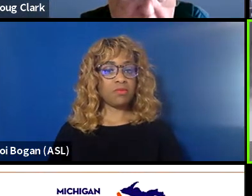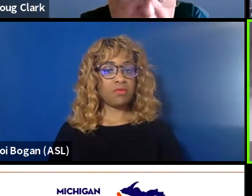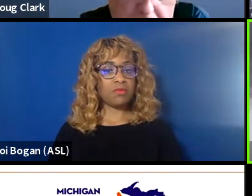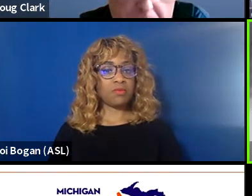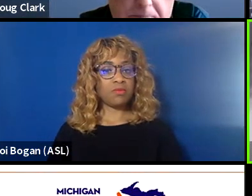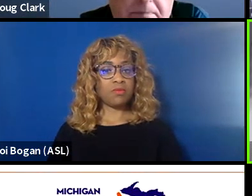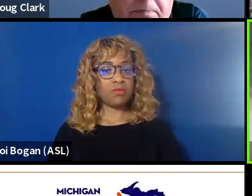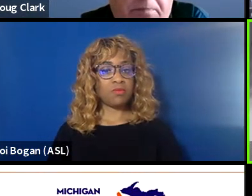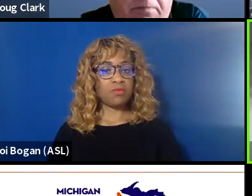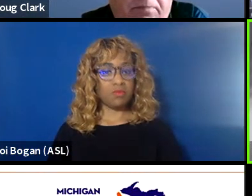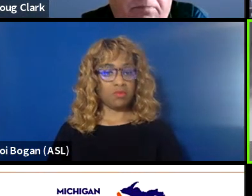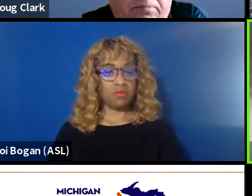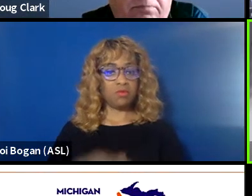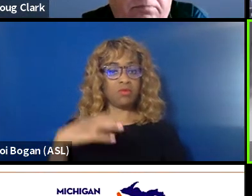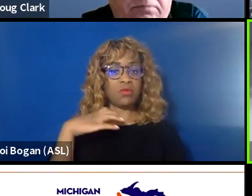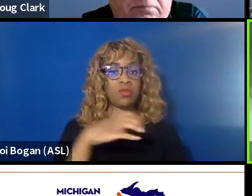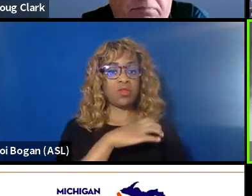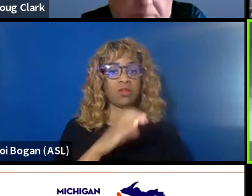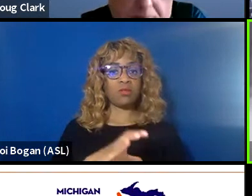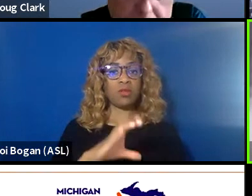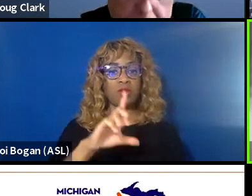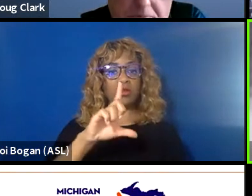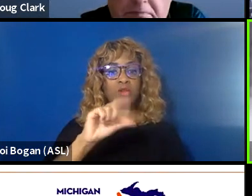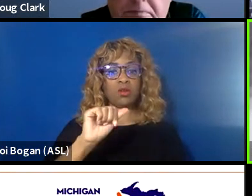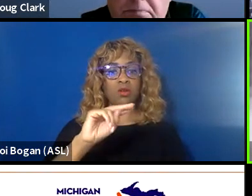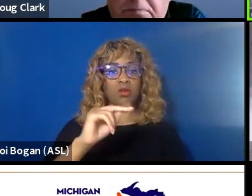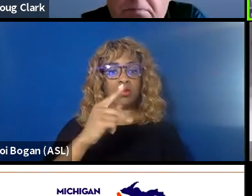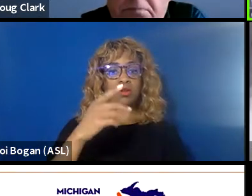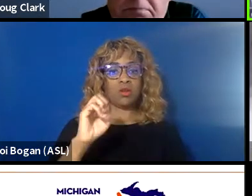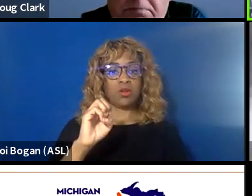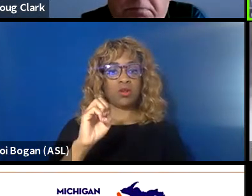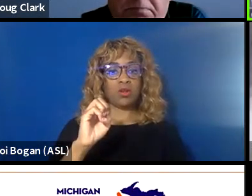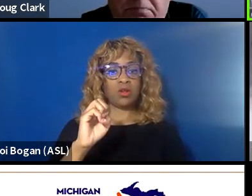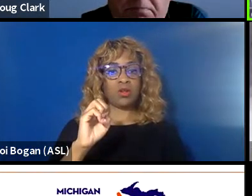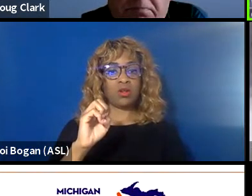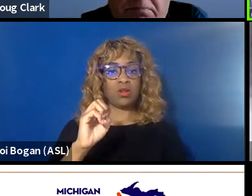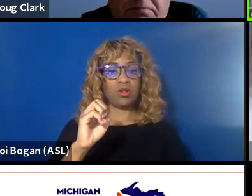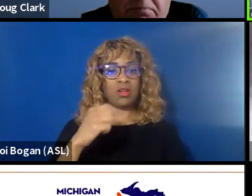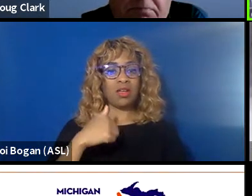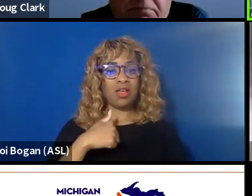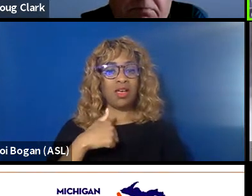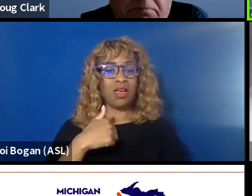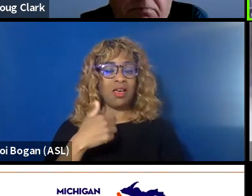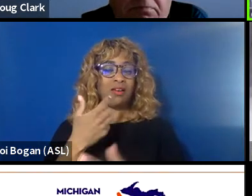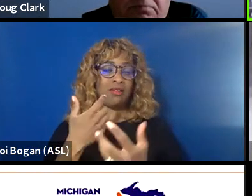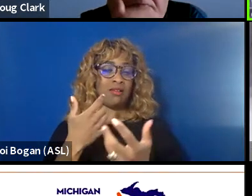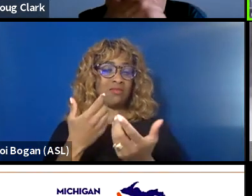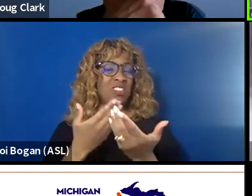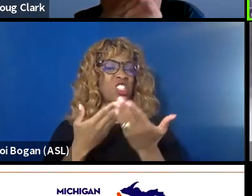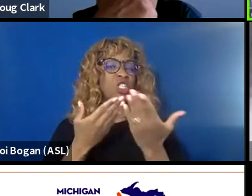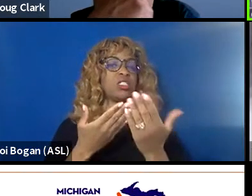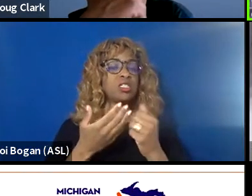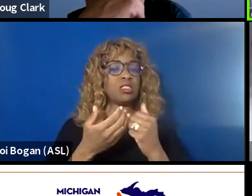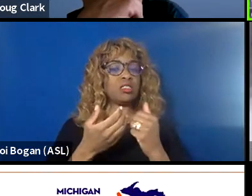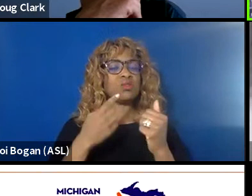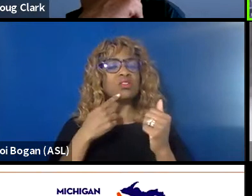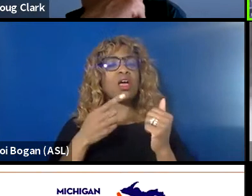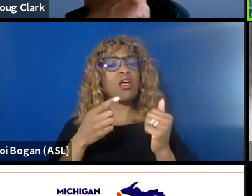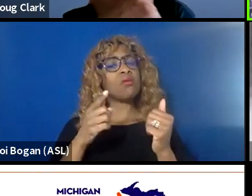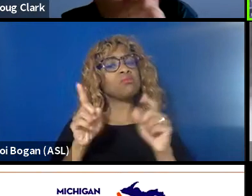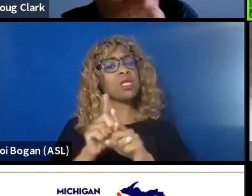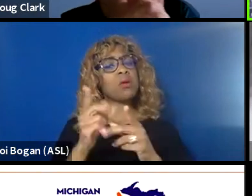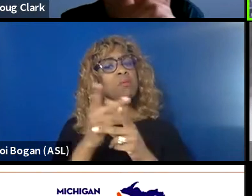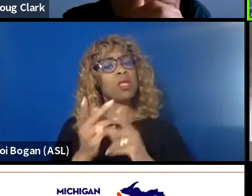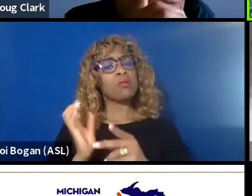All right, Commissioner Lang. Can I make a suggestion? When you say where it was previously, could